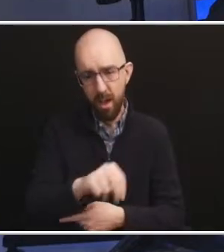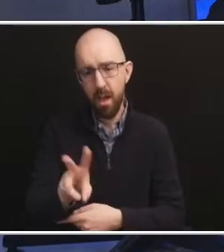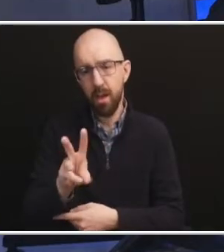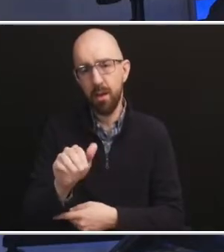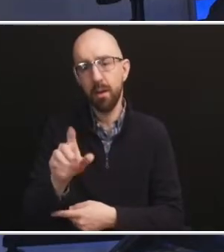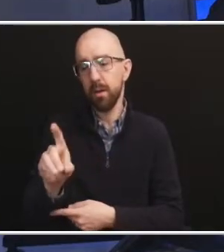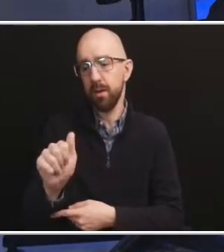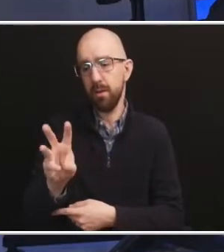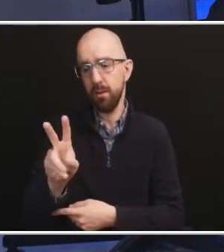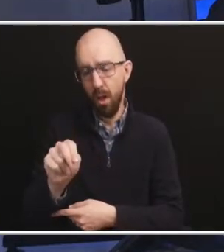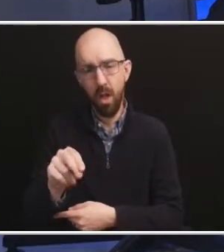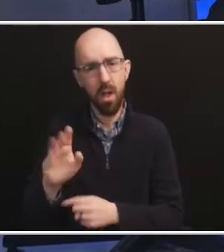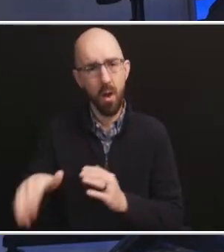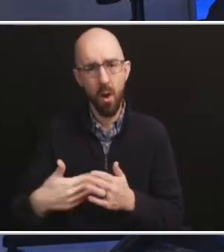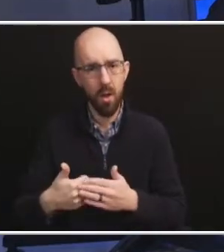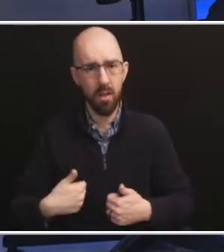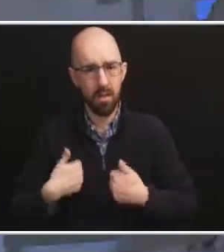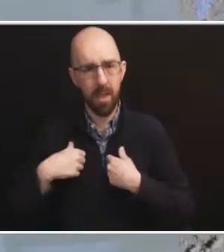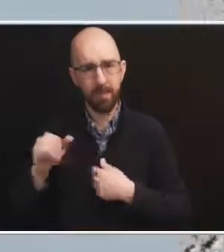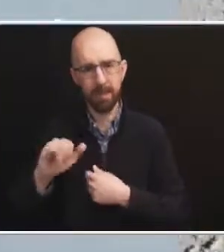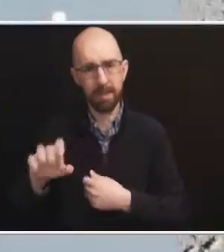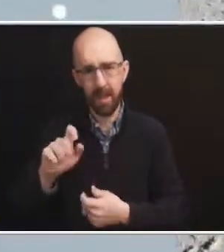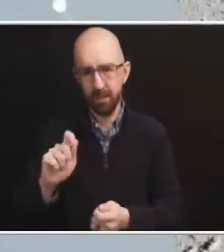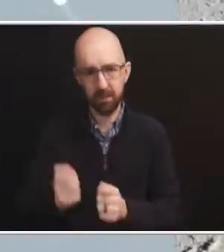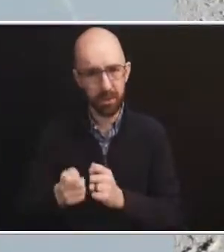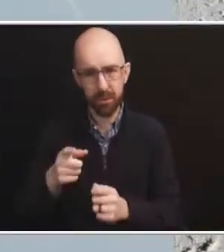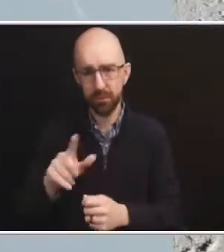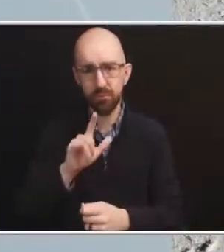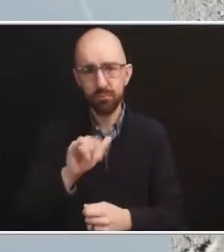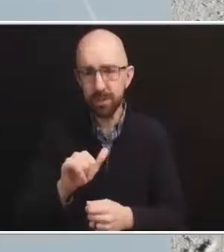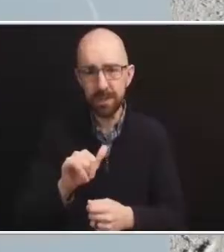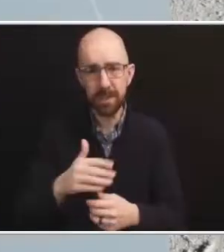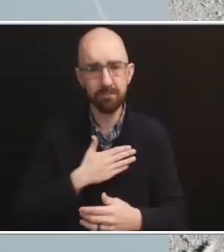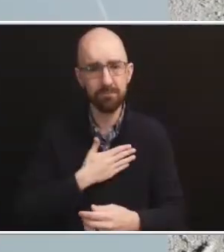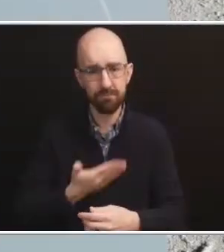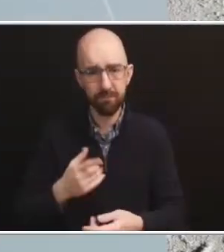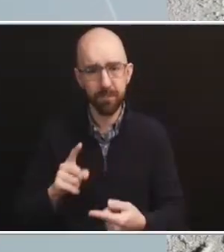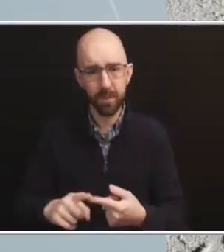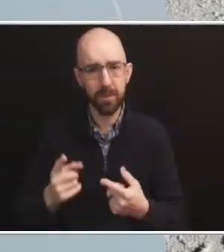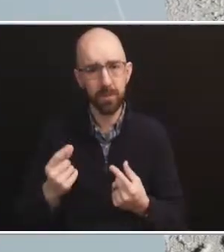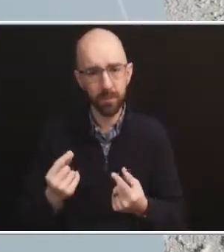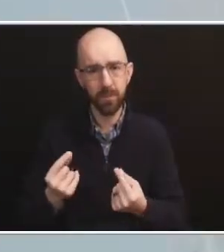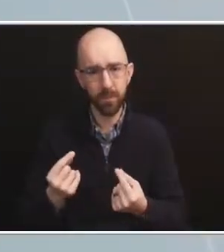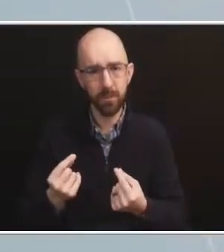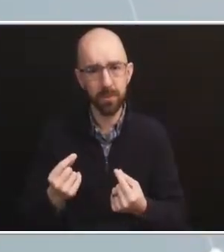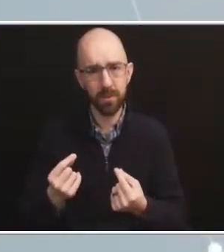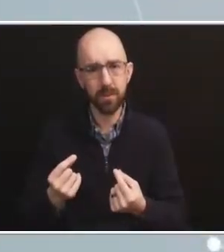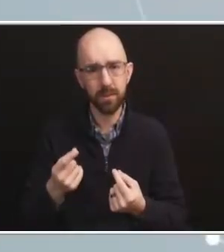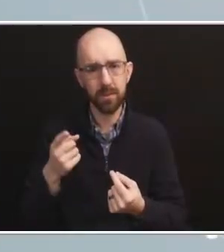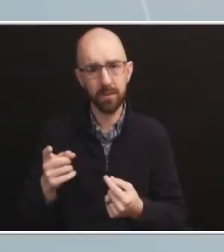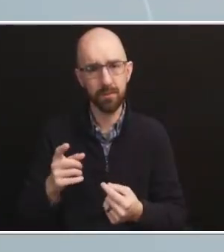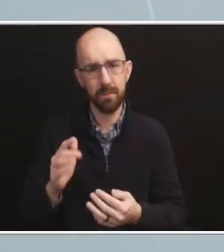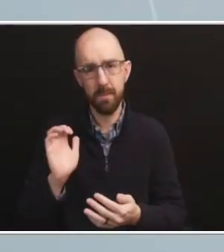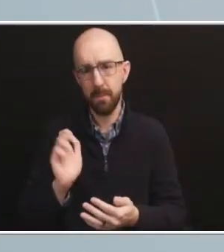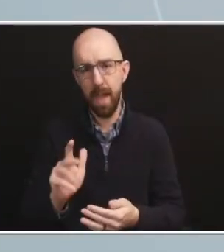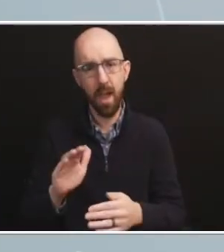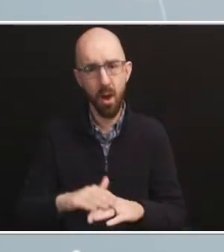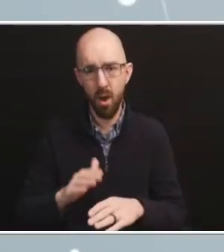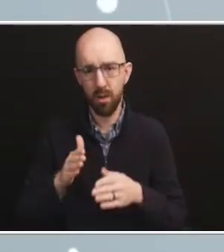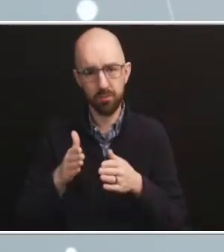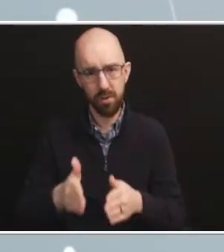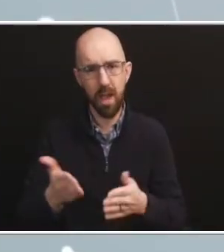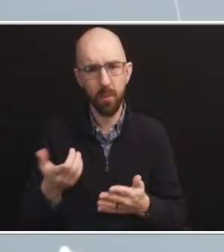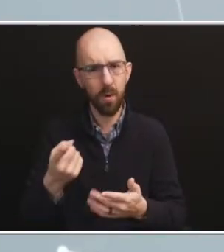all the lifestyle changes they were really willing to do to get back on track. Tell us what you've been